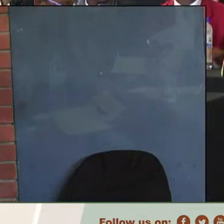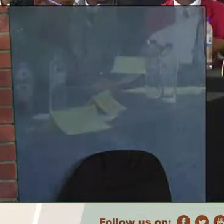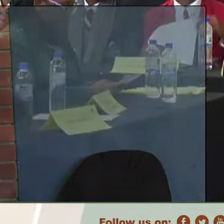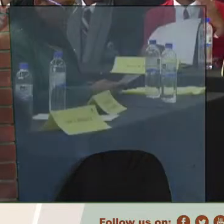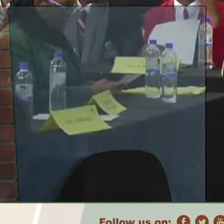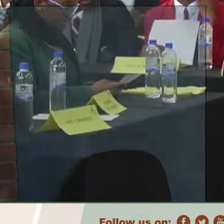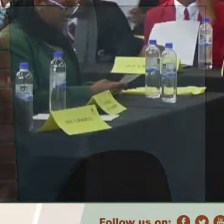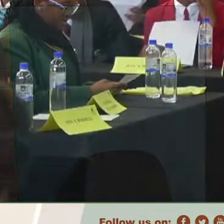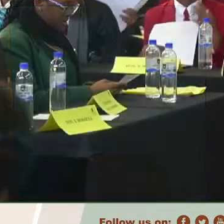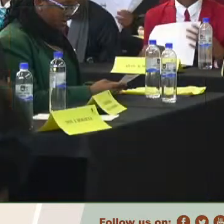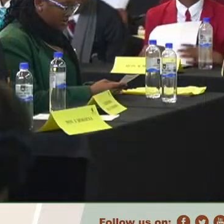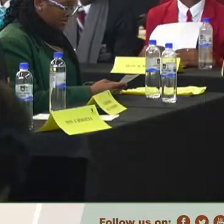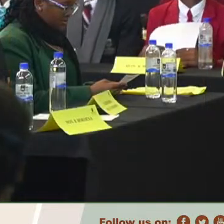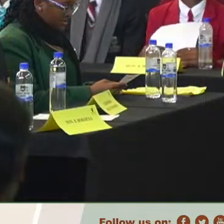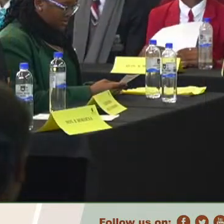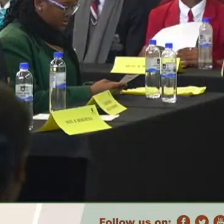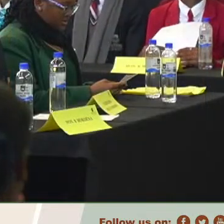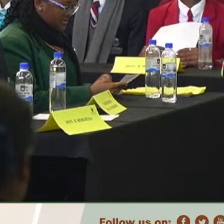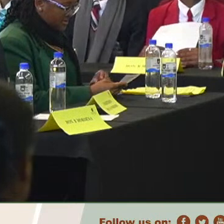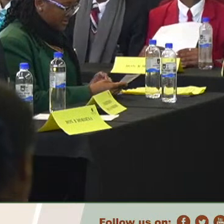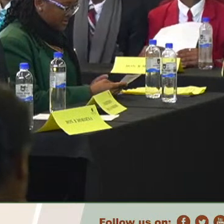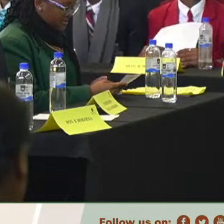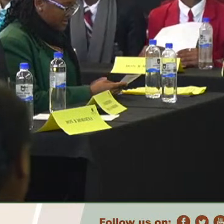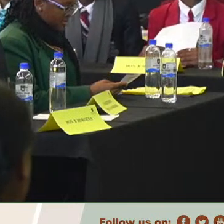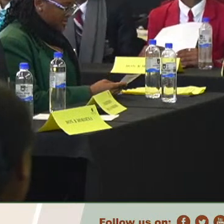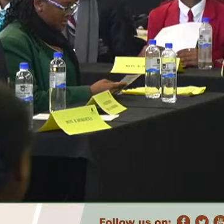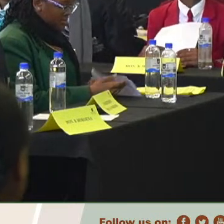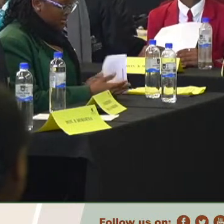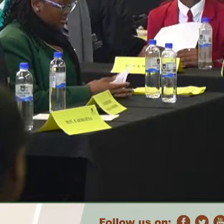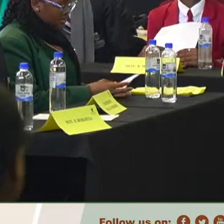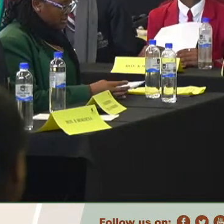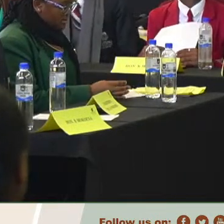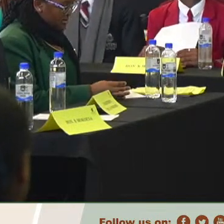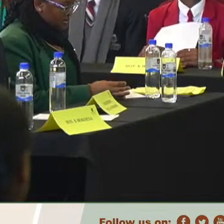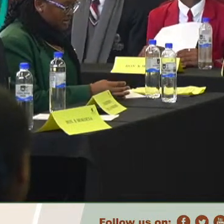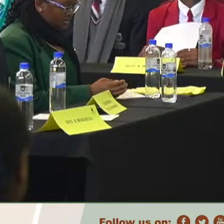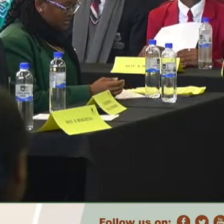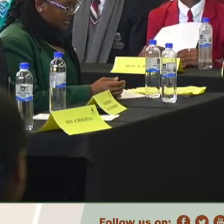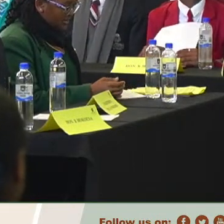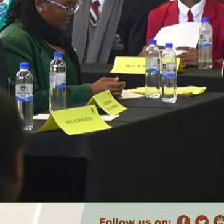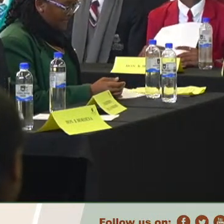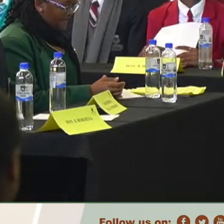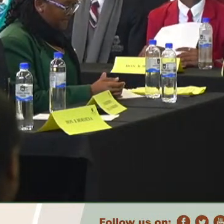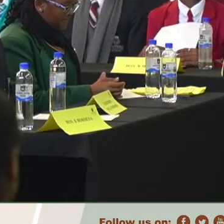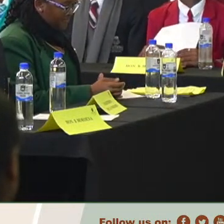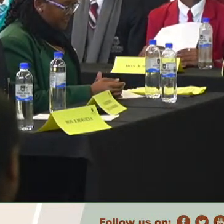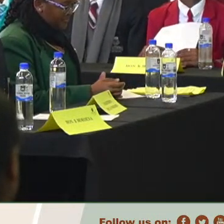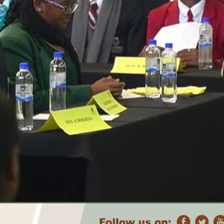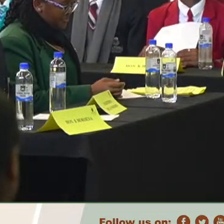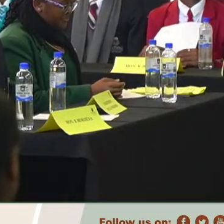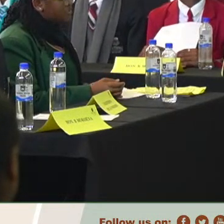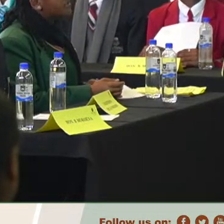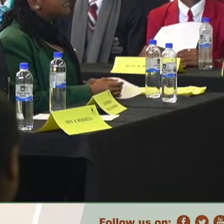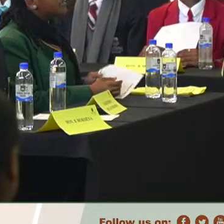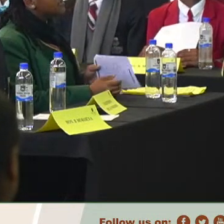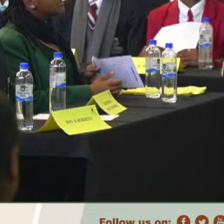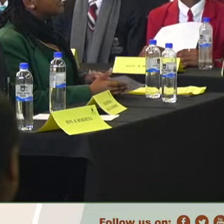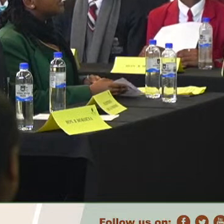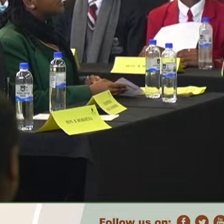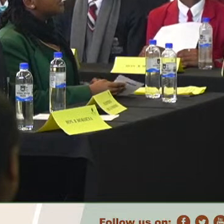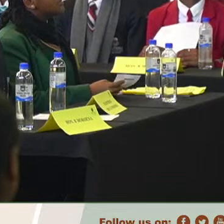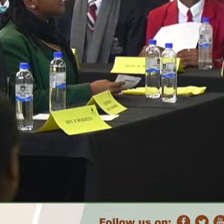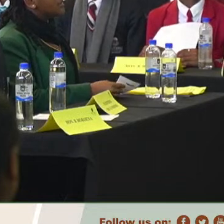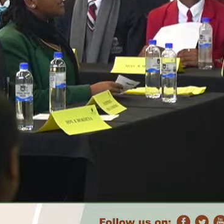of us, we are going to remain seated. The members in the house, we are going to just change the table so that you can make